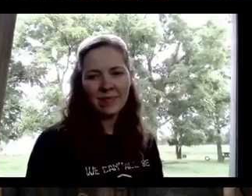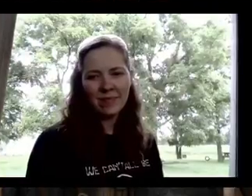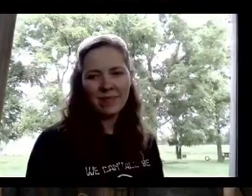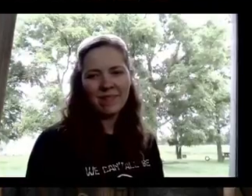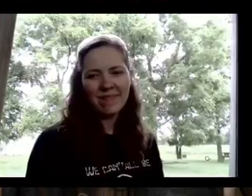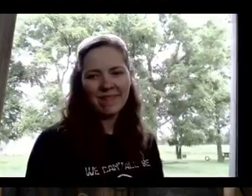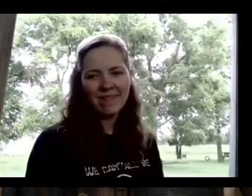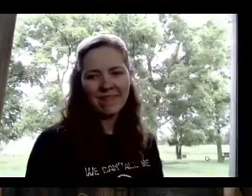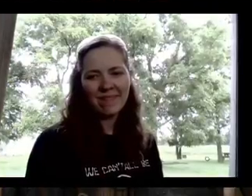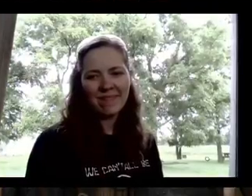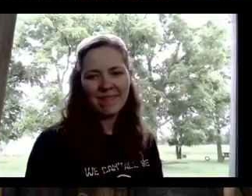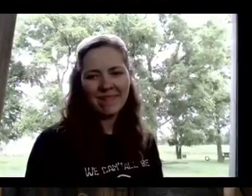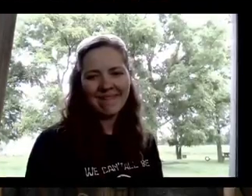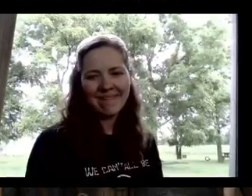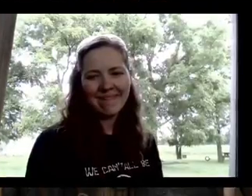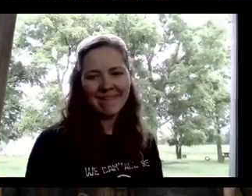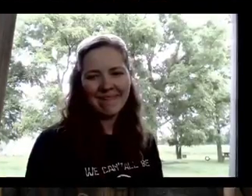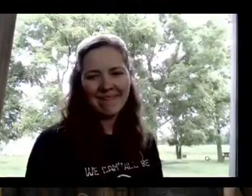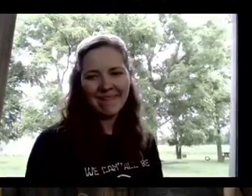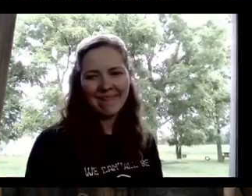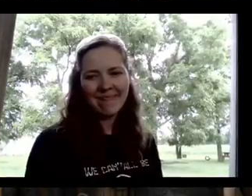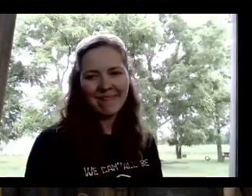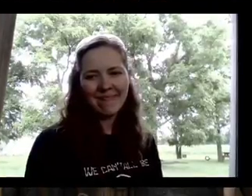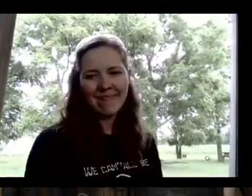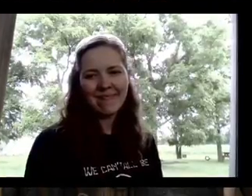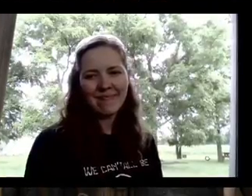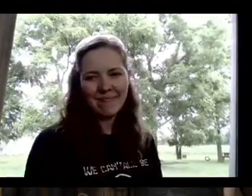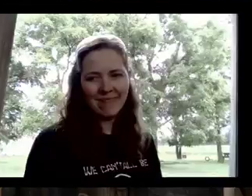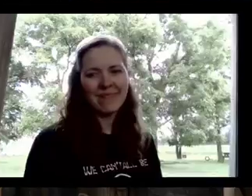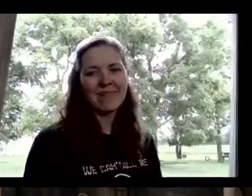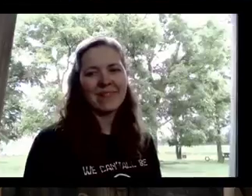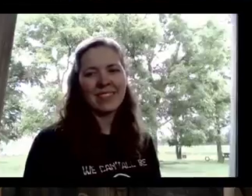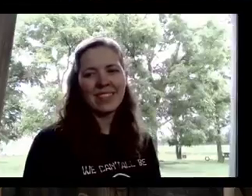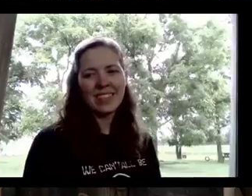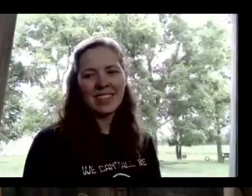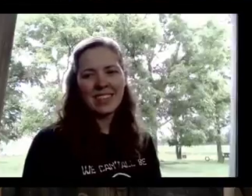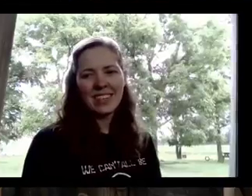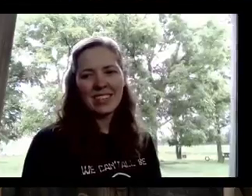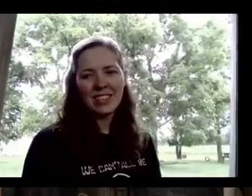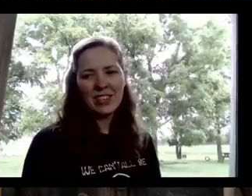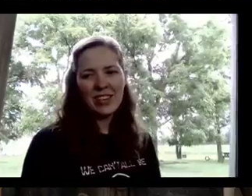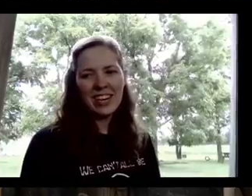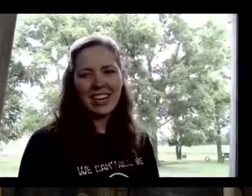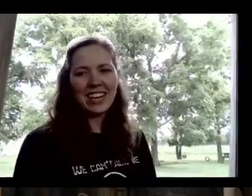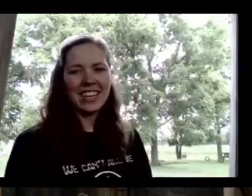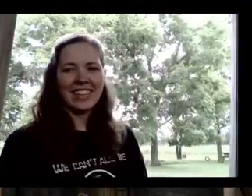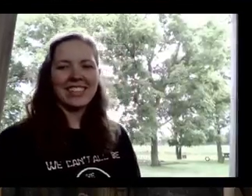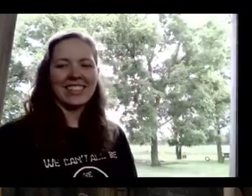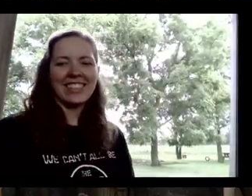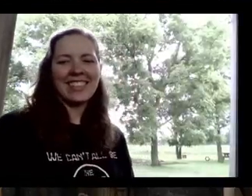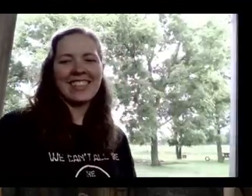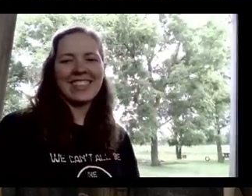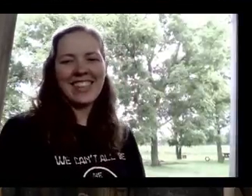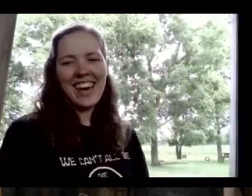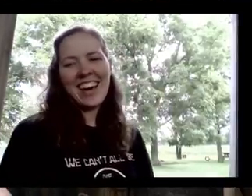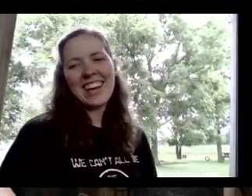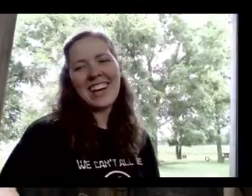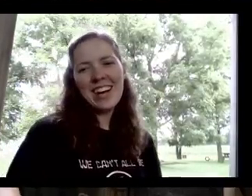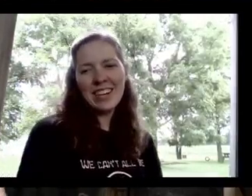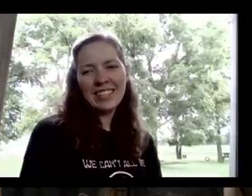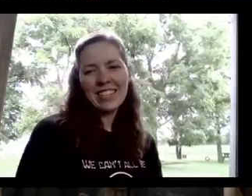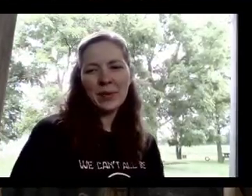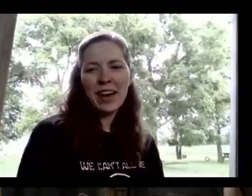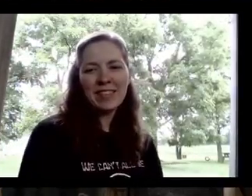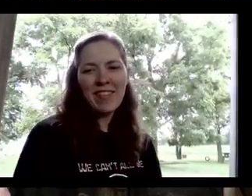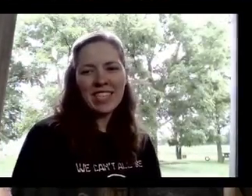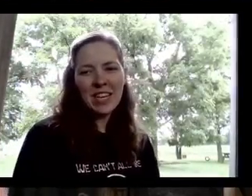night. So without further ado on that one, Jessica, how many people we got in the stream? Sure. Let me start saying hi to people.